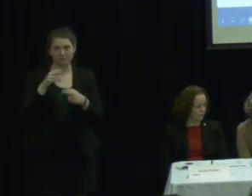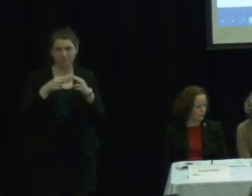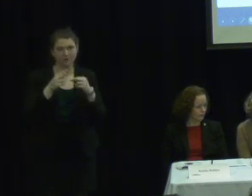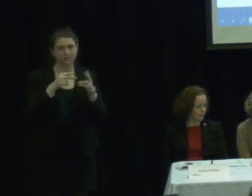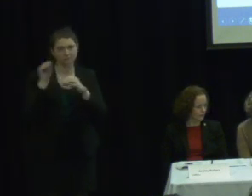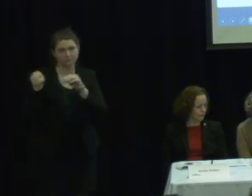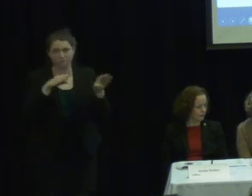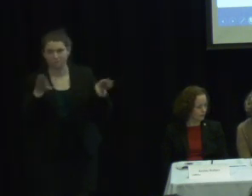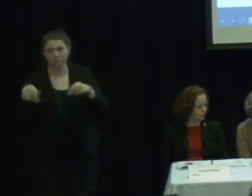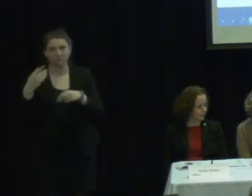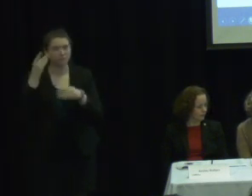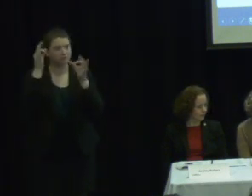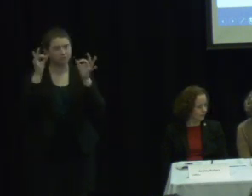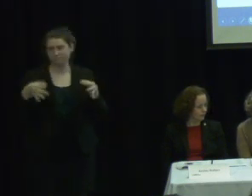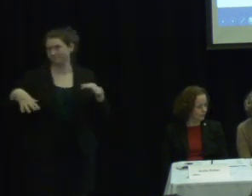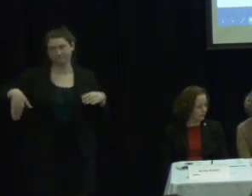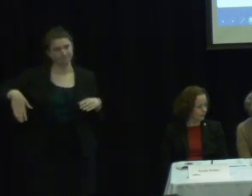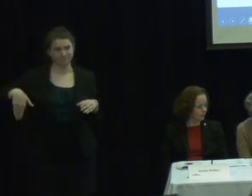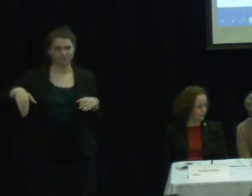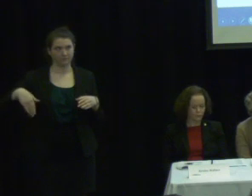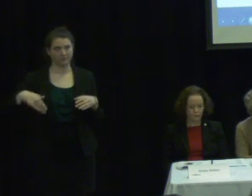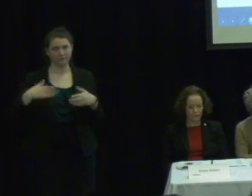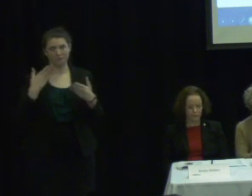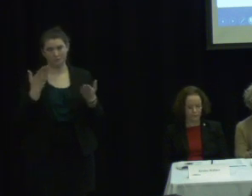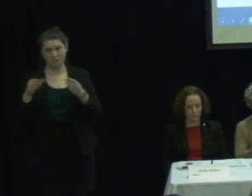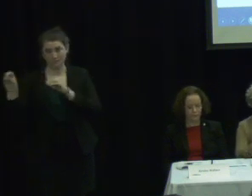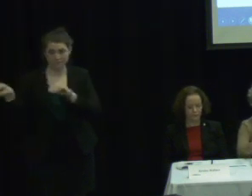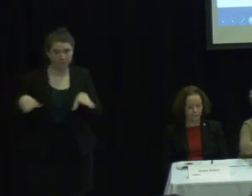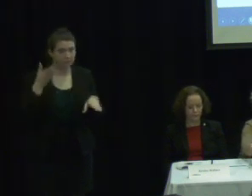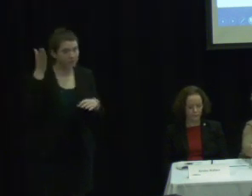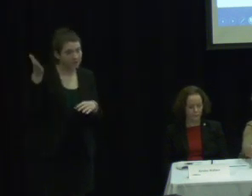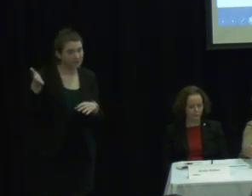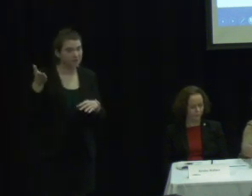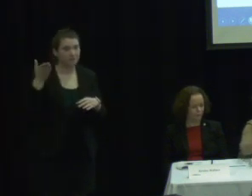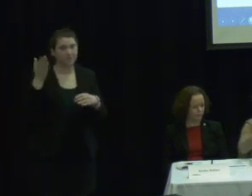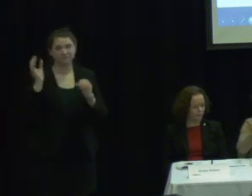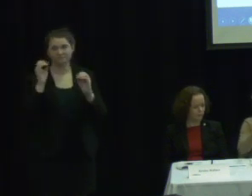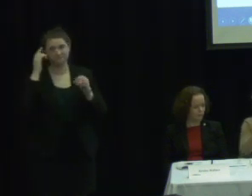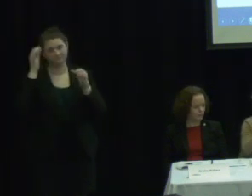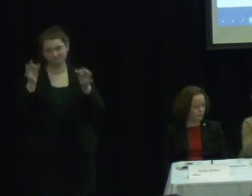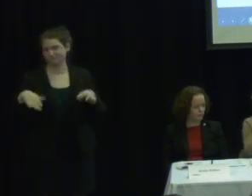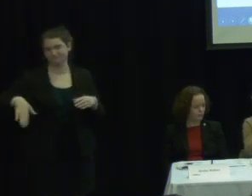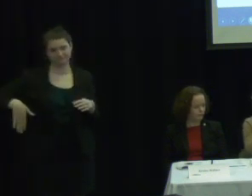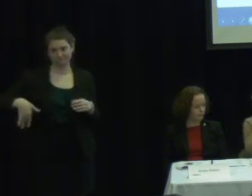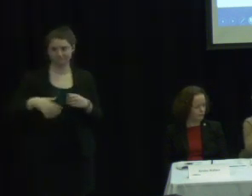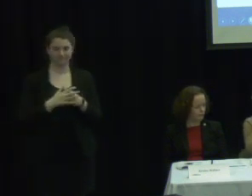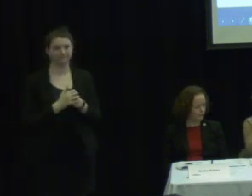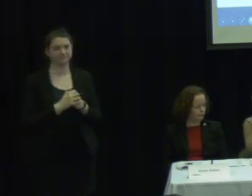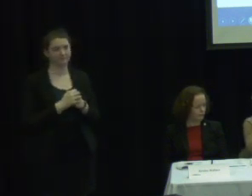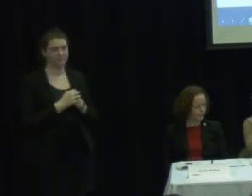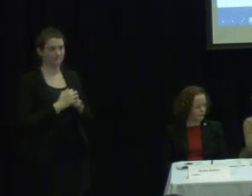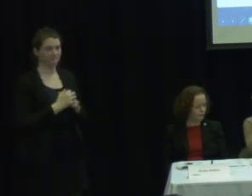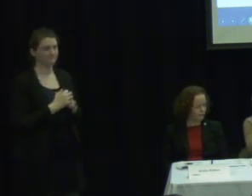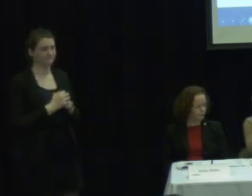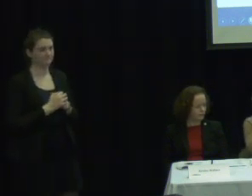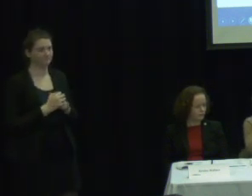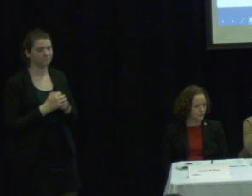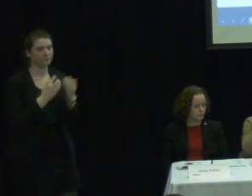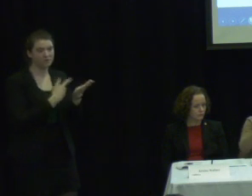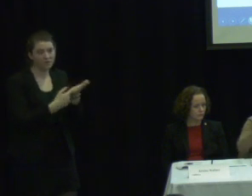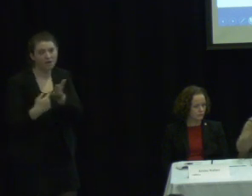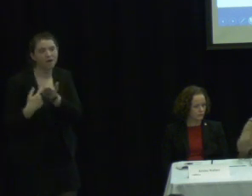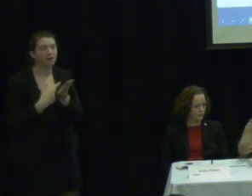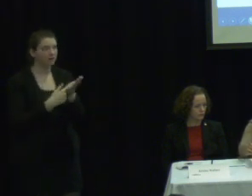will go and move in relationship to the P3 project. We're having conversations with